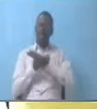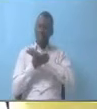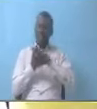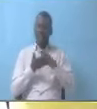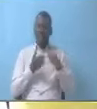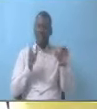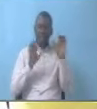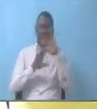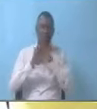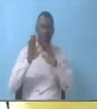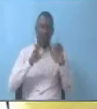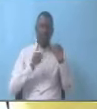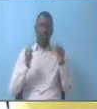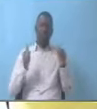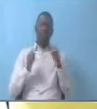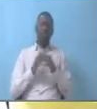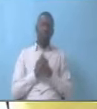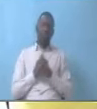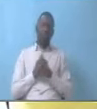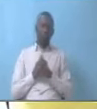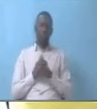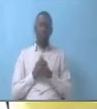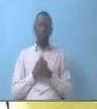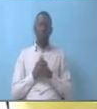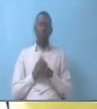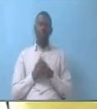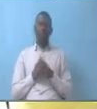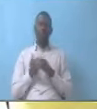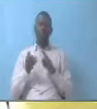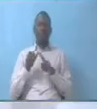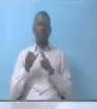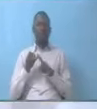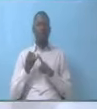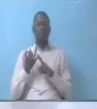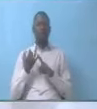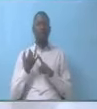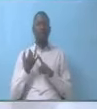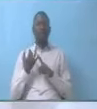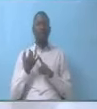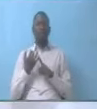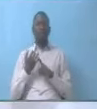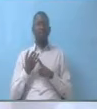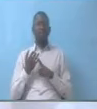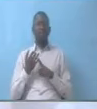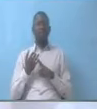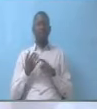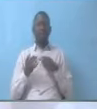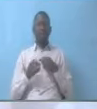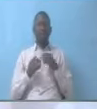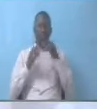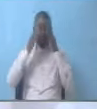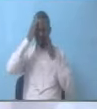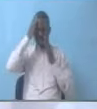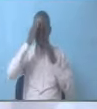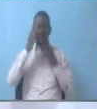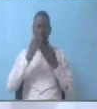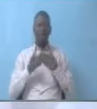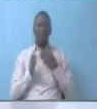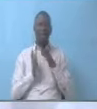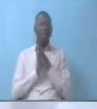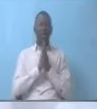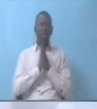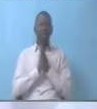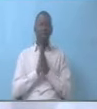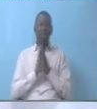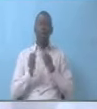Eight. The soldiers believe against better advice. Against better advice. Soldari nak gëmon nañ nak li nga xamne moy